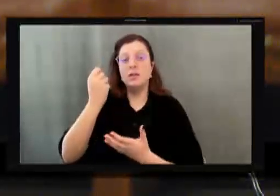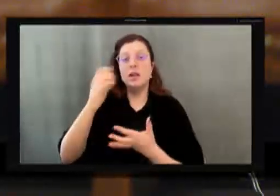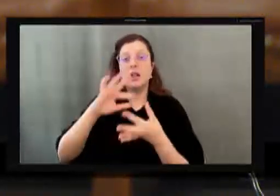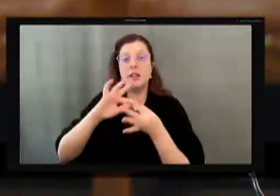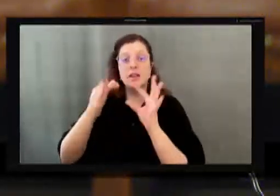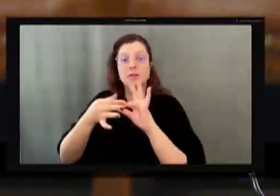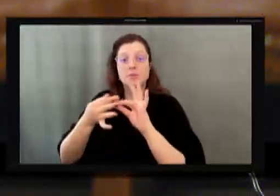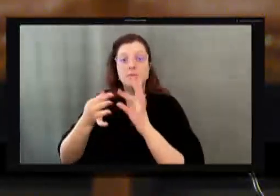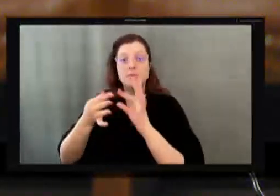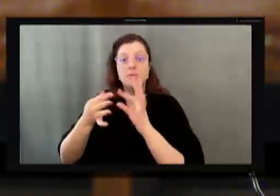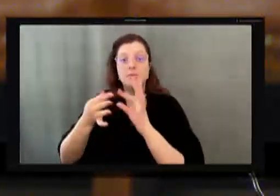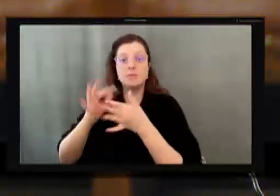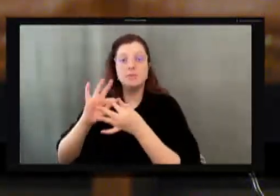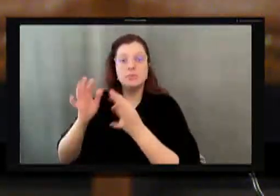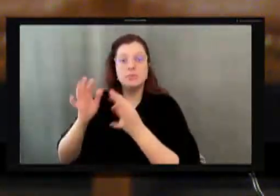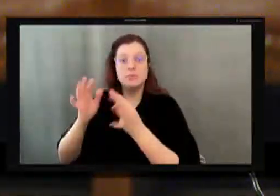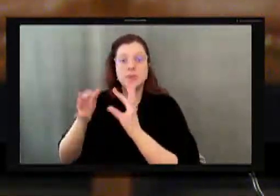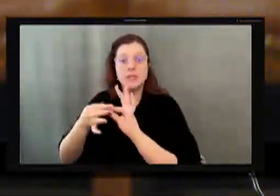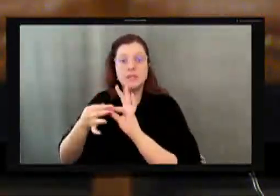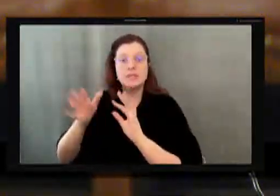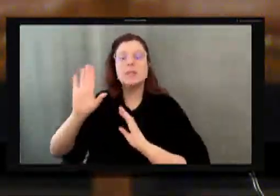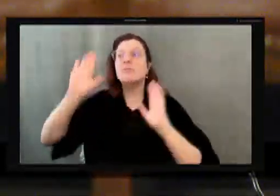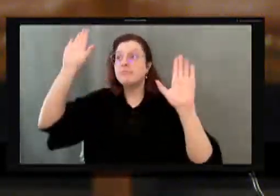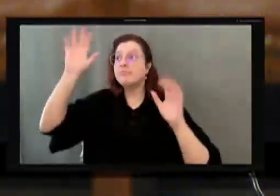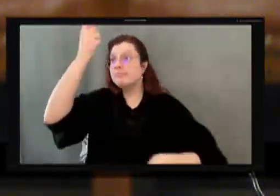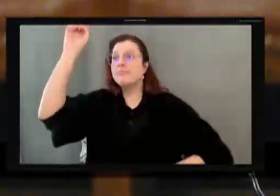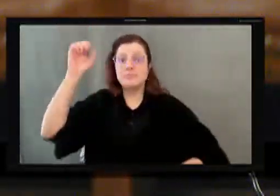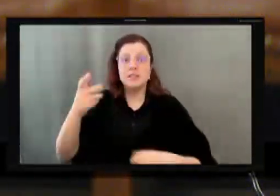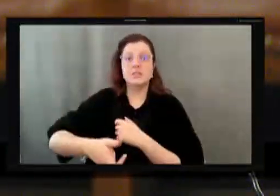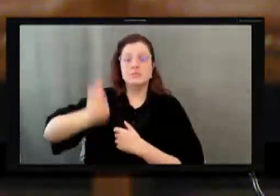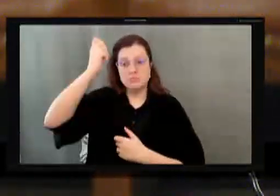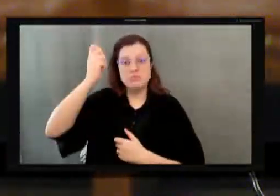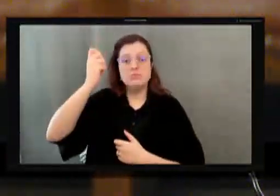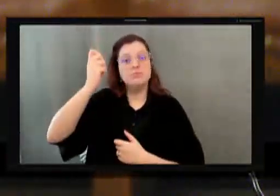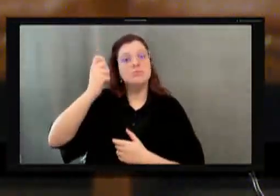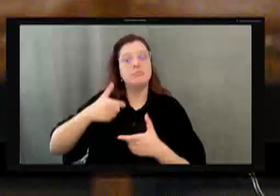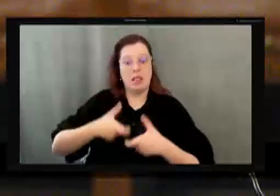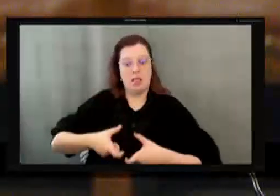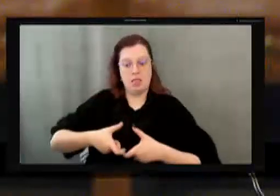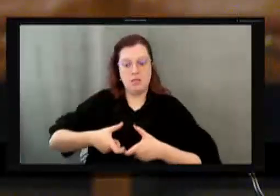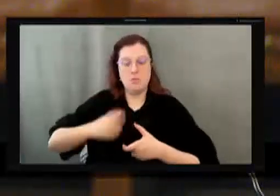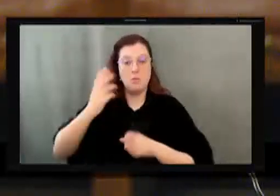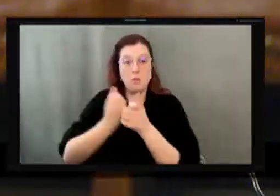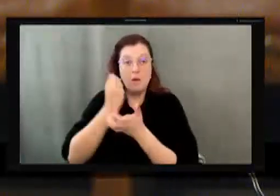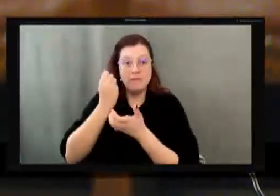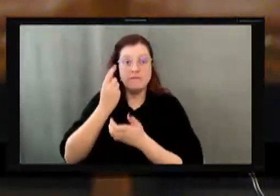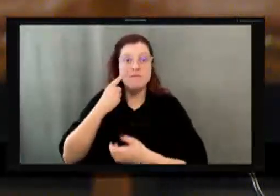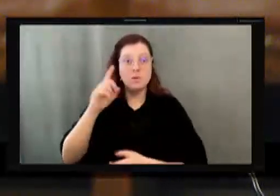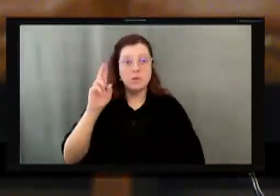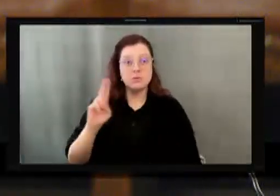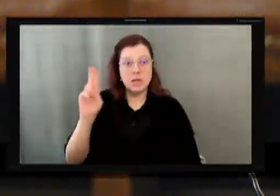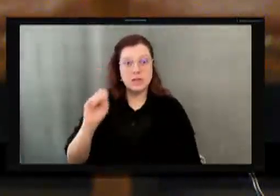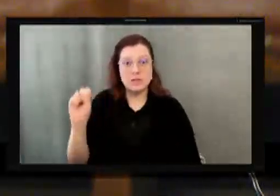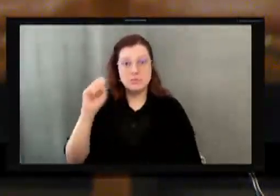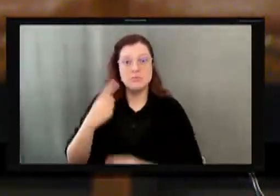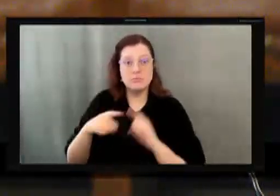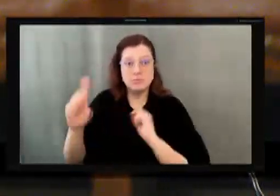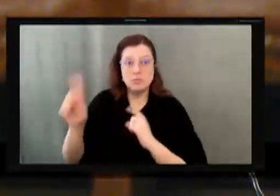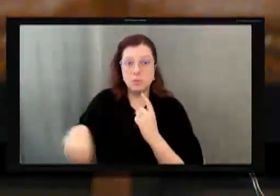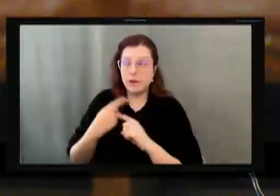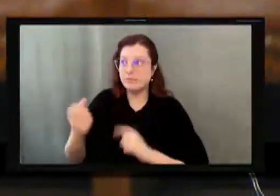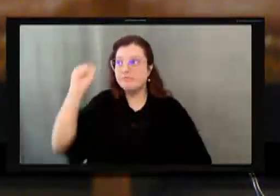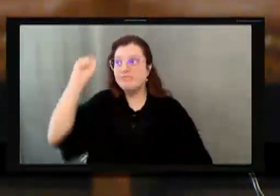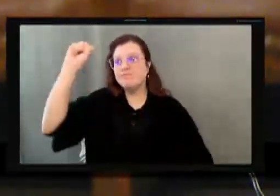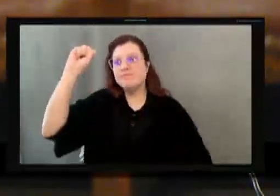air, they took your medals away. They won for the United States. But when they put their hands up in the air, they took the medals away.